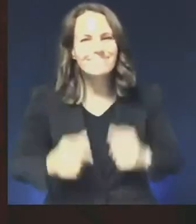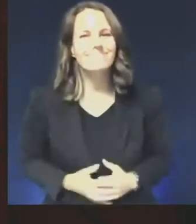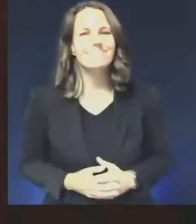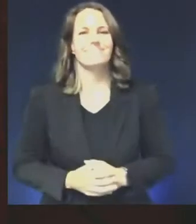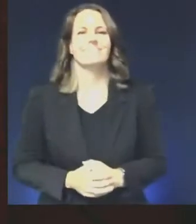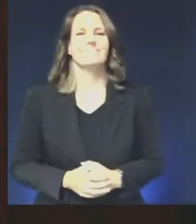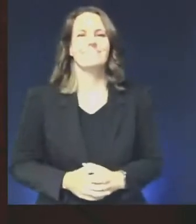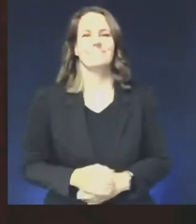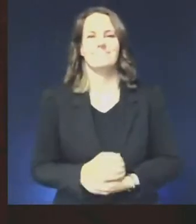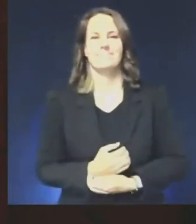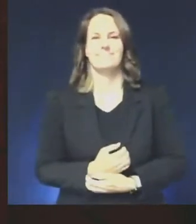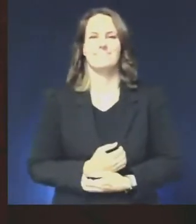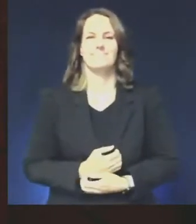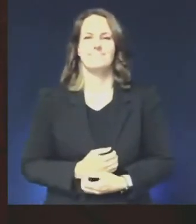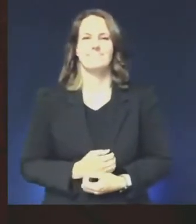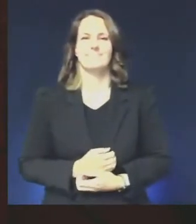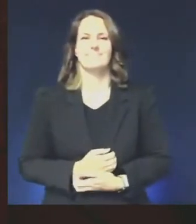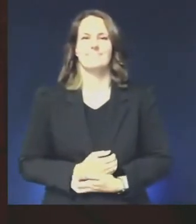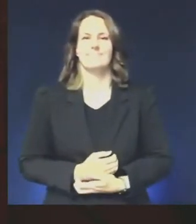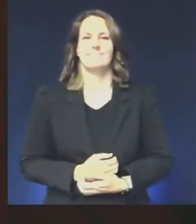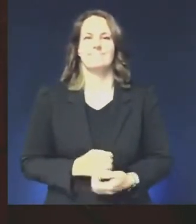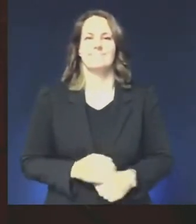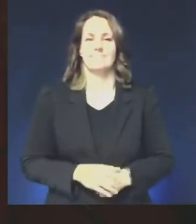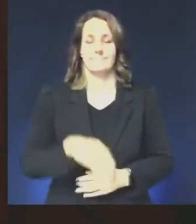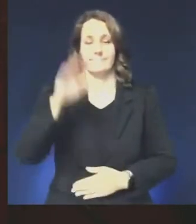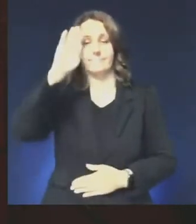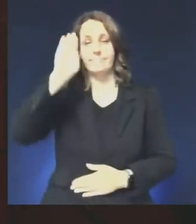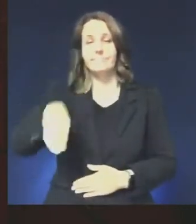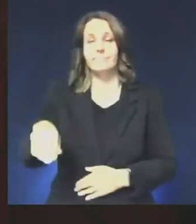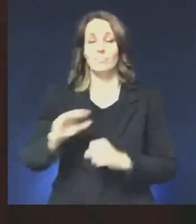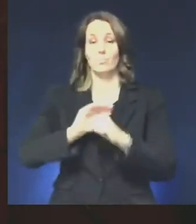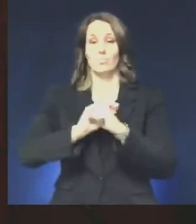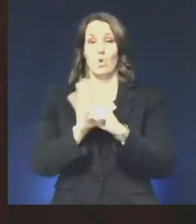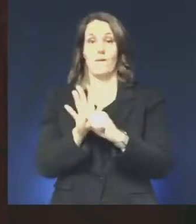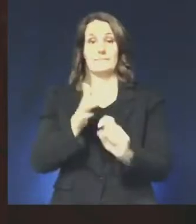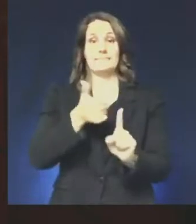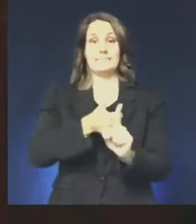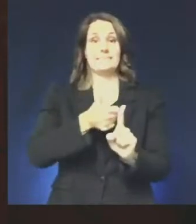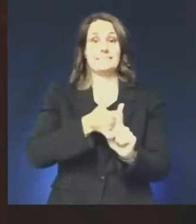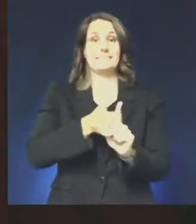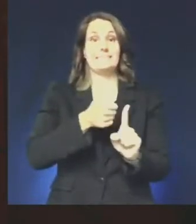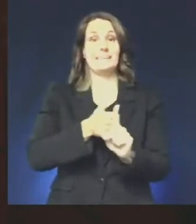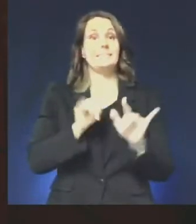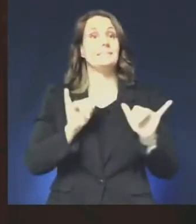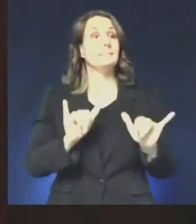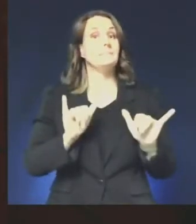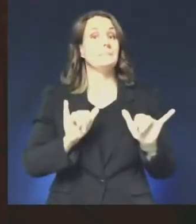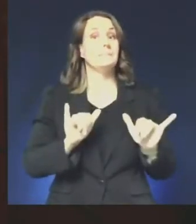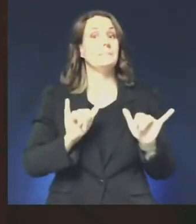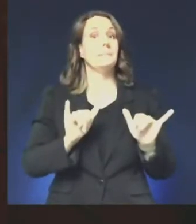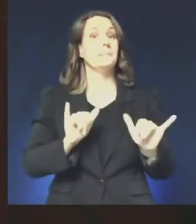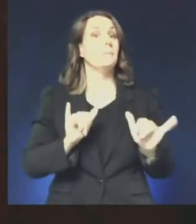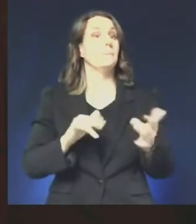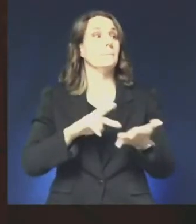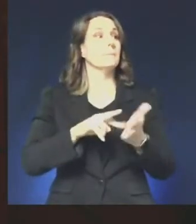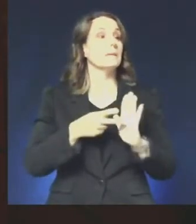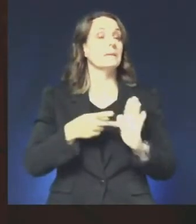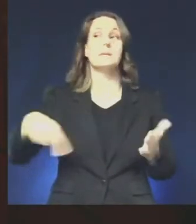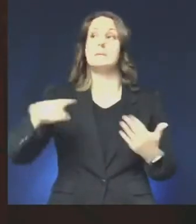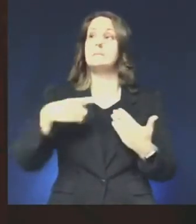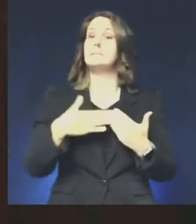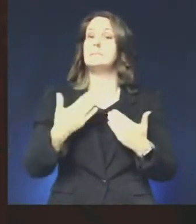off, just like we put our seatbelts on and take them off when conditions change in